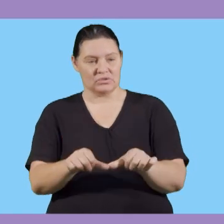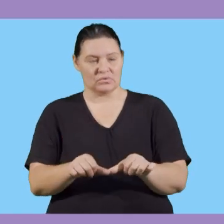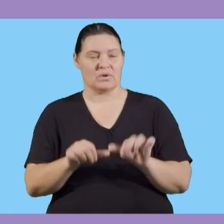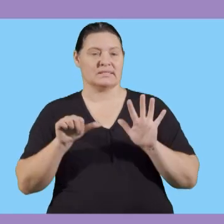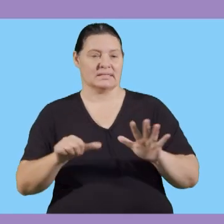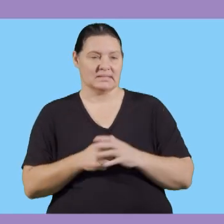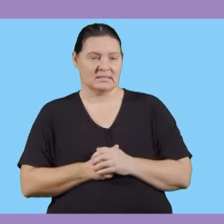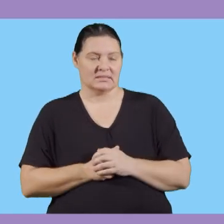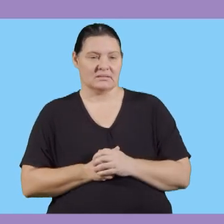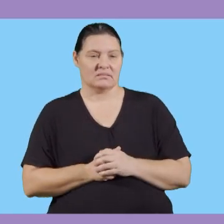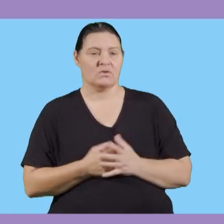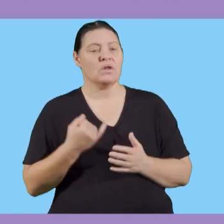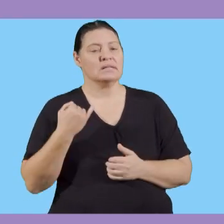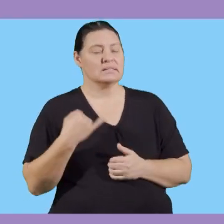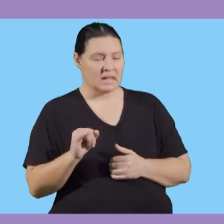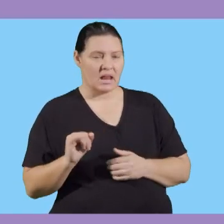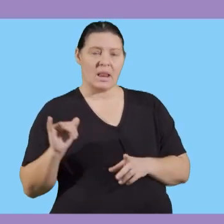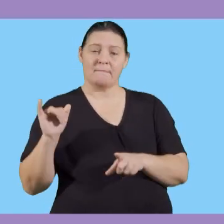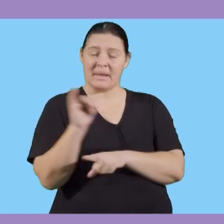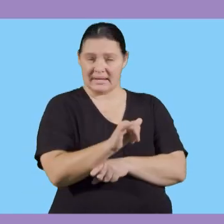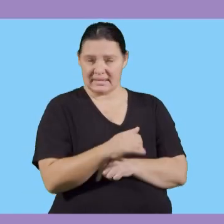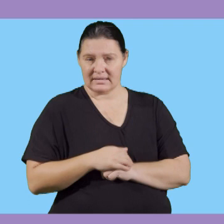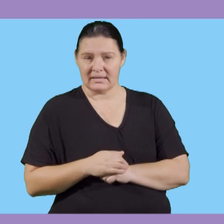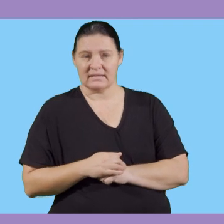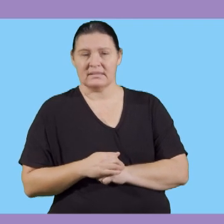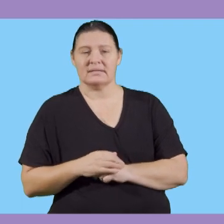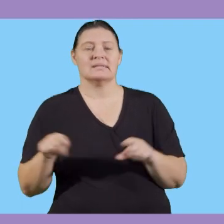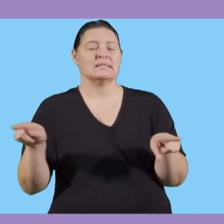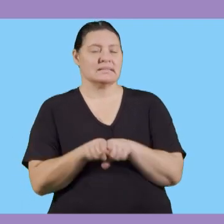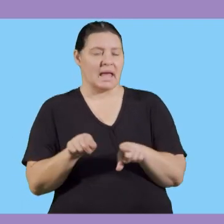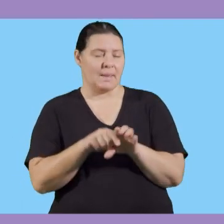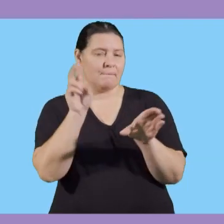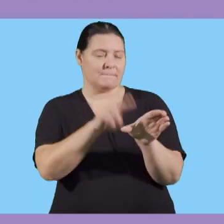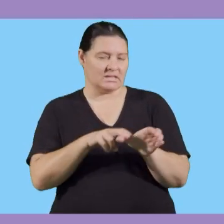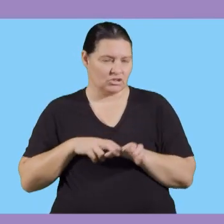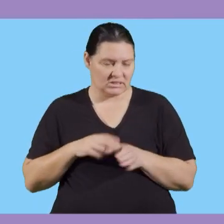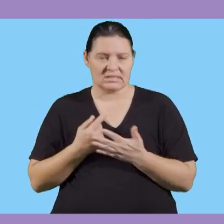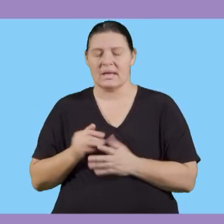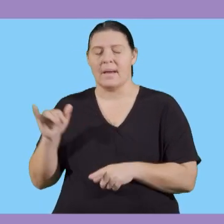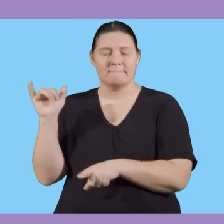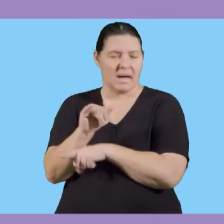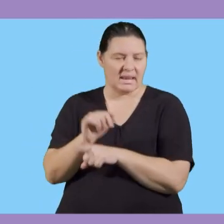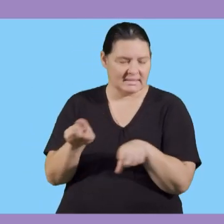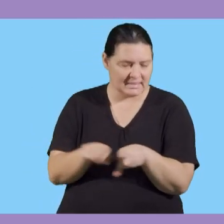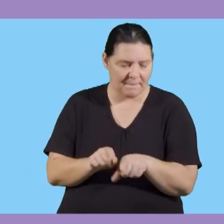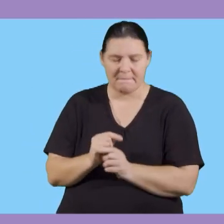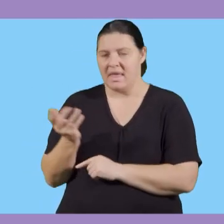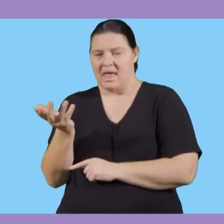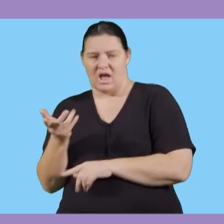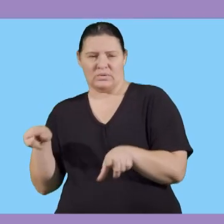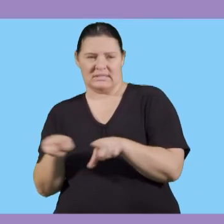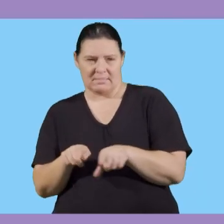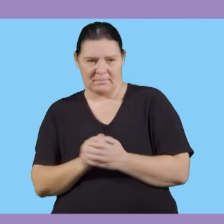to number 6. Now we are still on this plane, the same amount of passengers, same amount of pilots, same amount of air